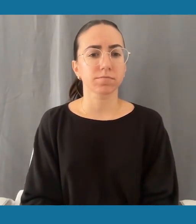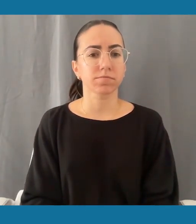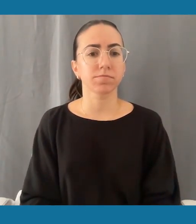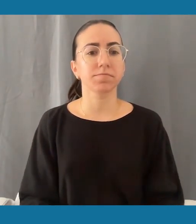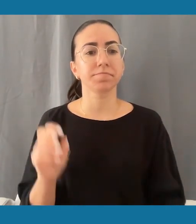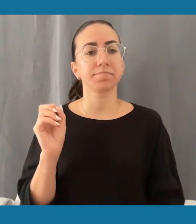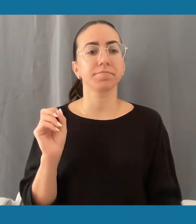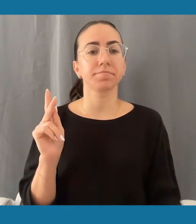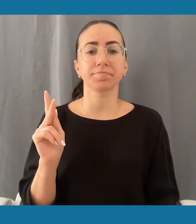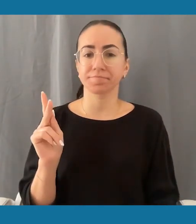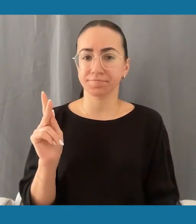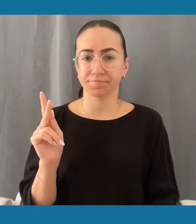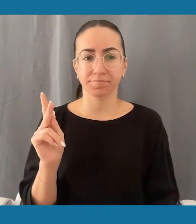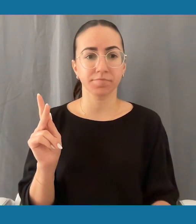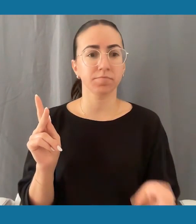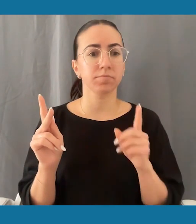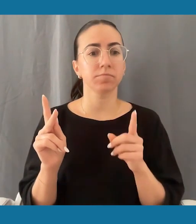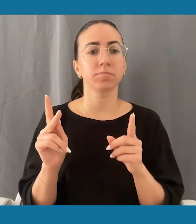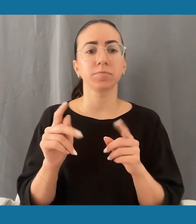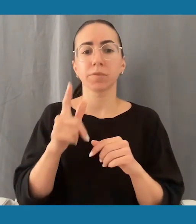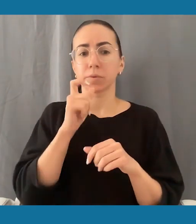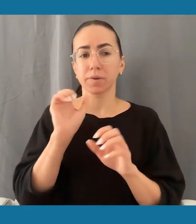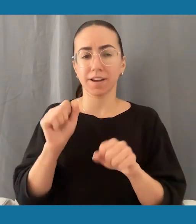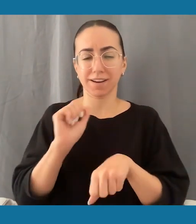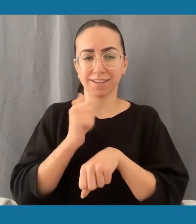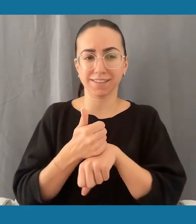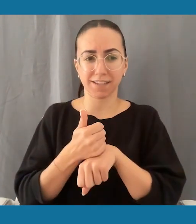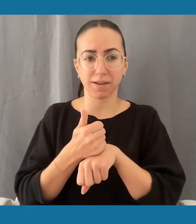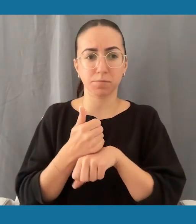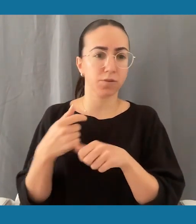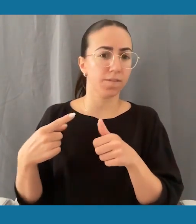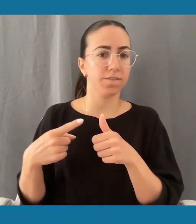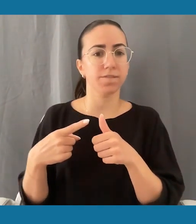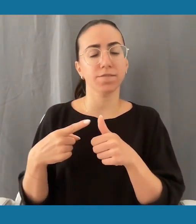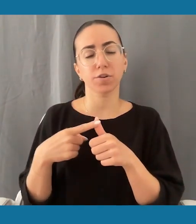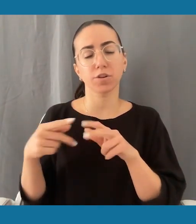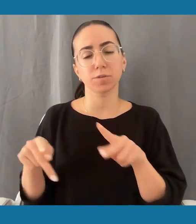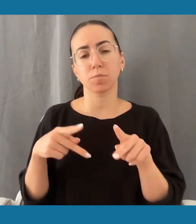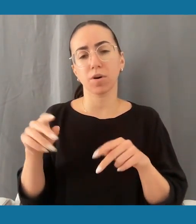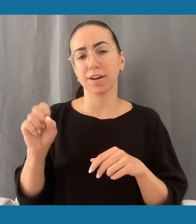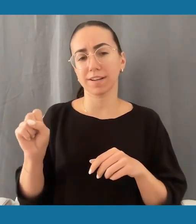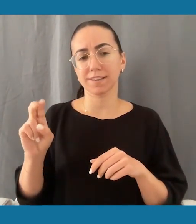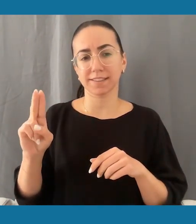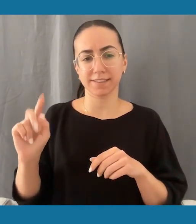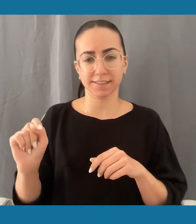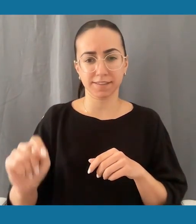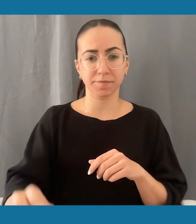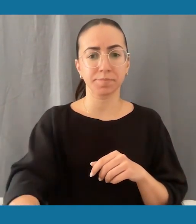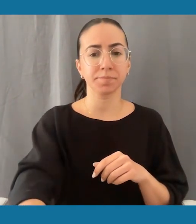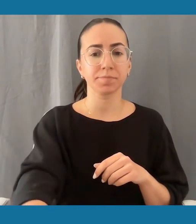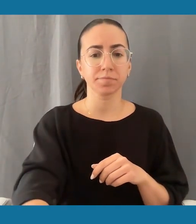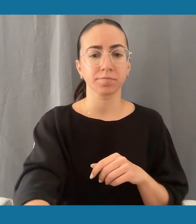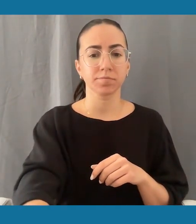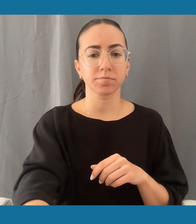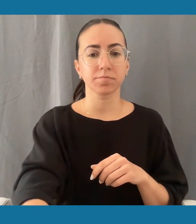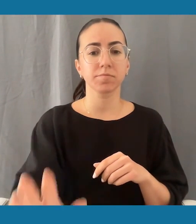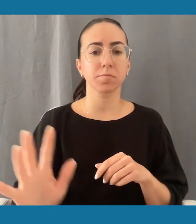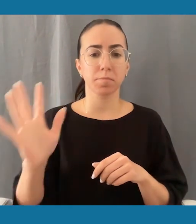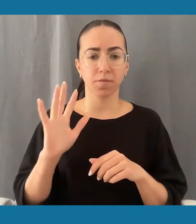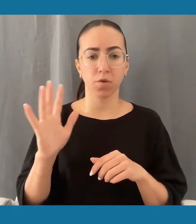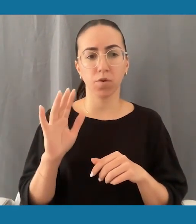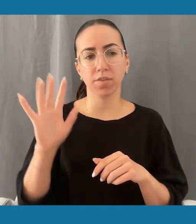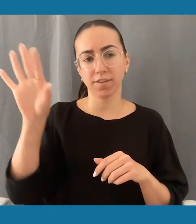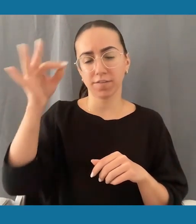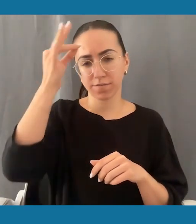Okay. As far as who can establish a first party trust, a little bit of history here. There was a time when the federal statute and the